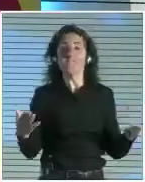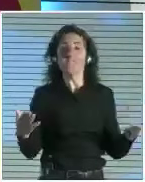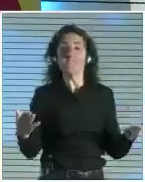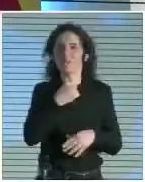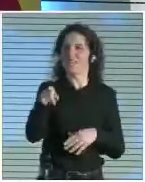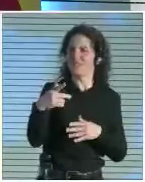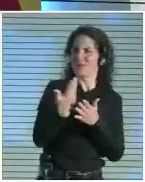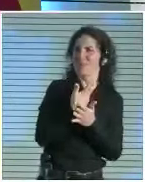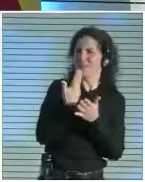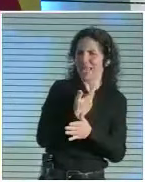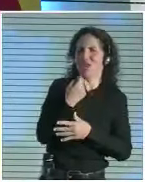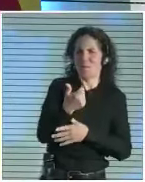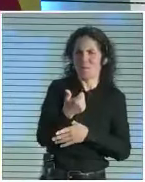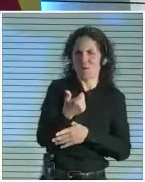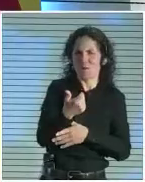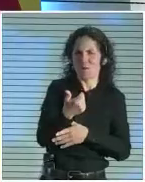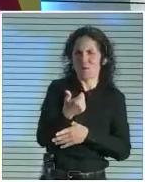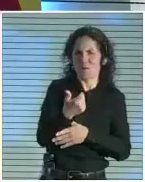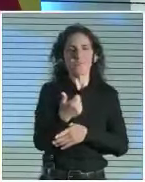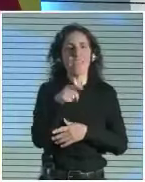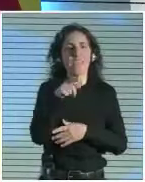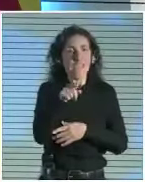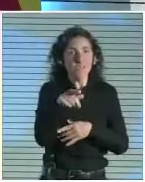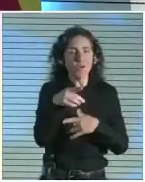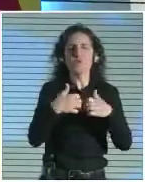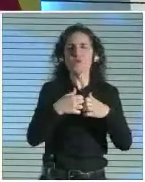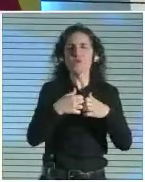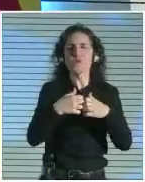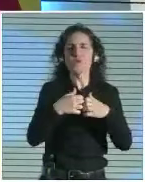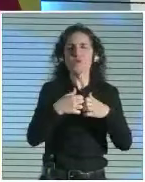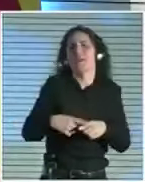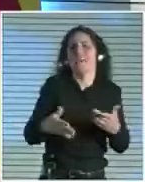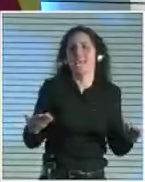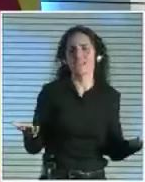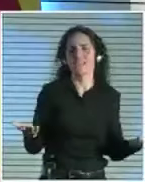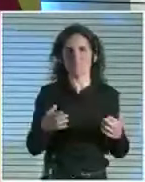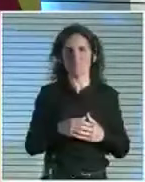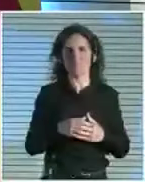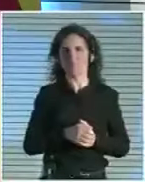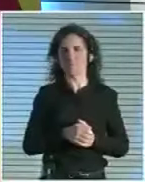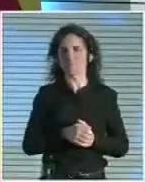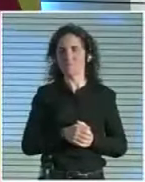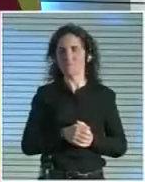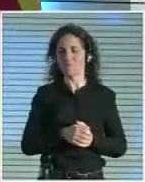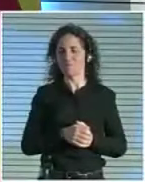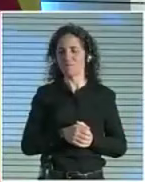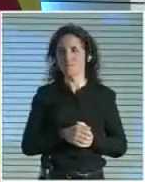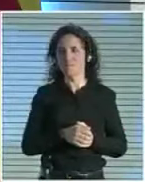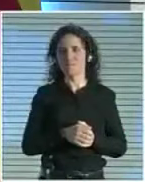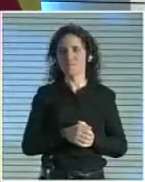they work well? And why would you then argue the argument, and I'm confident that they help us to contribute to